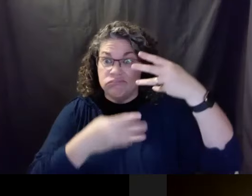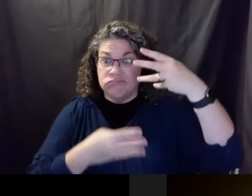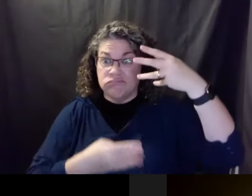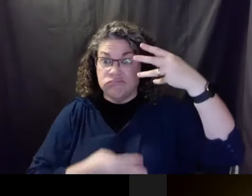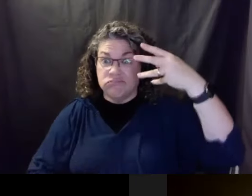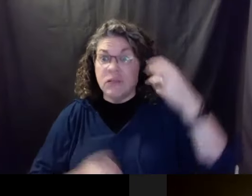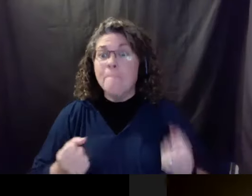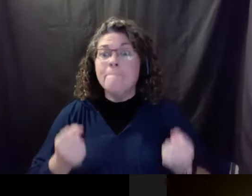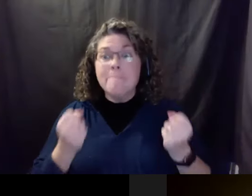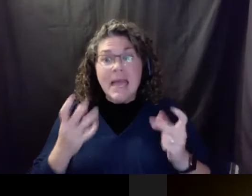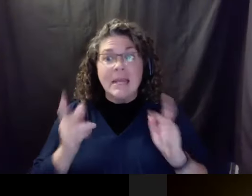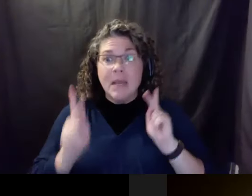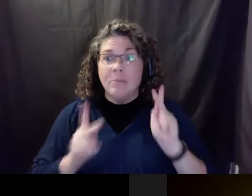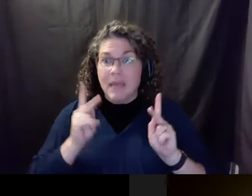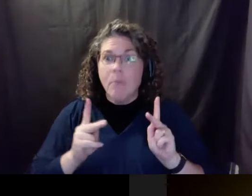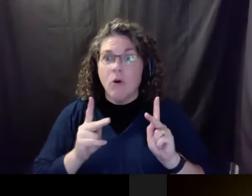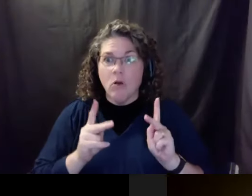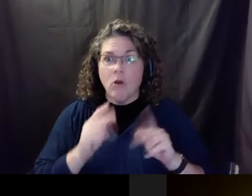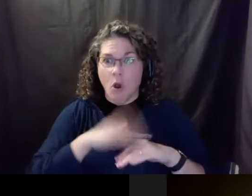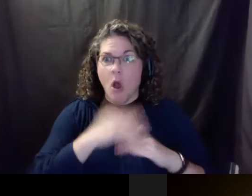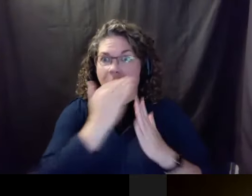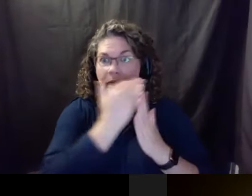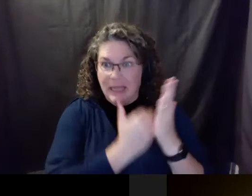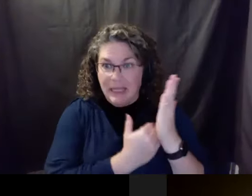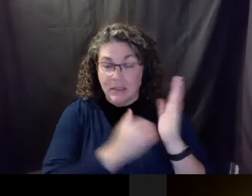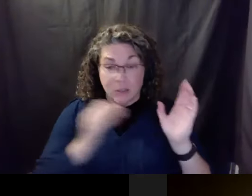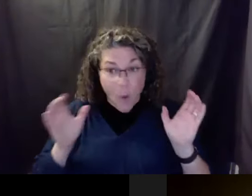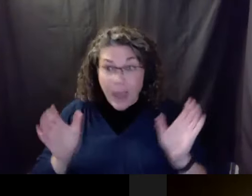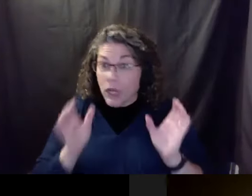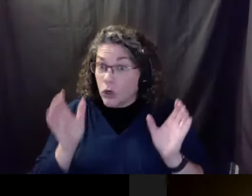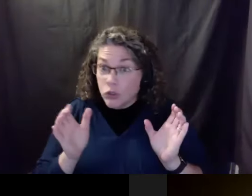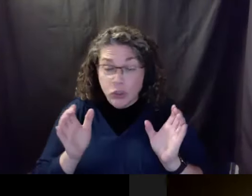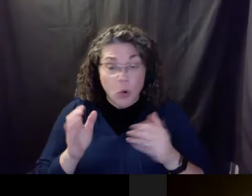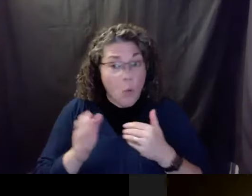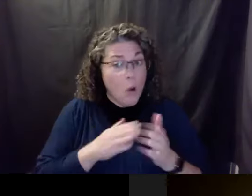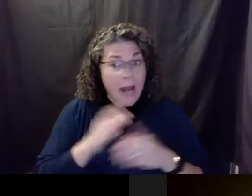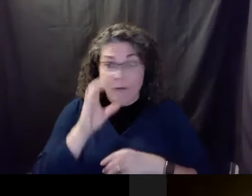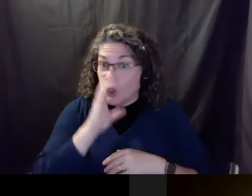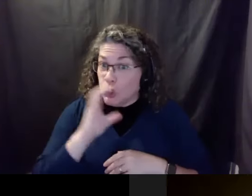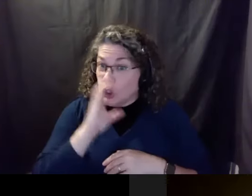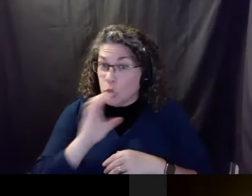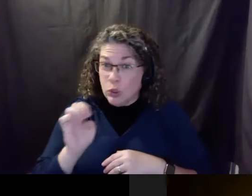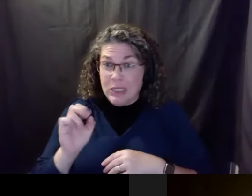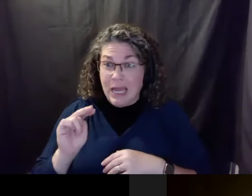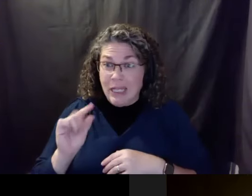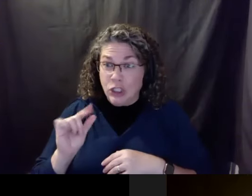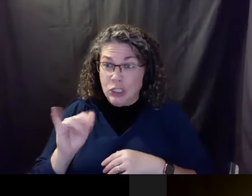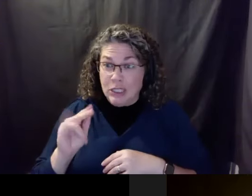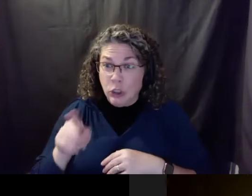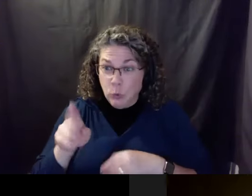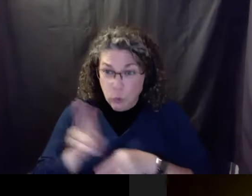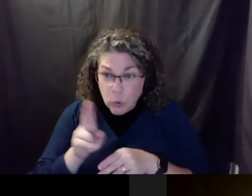list this term. I encourage you all to whatever search engine you use, type in the individual's